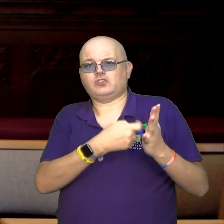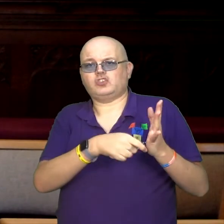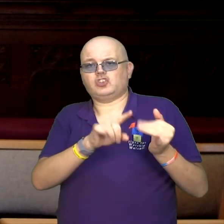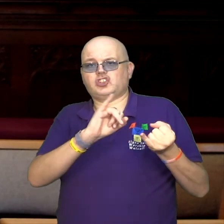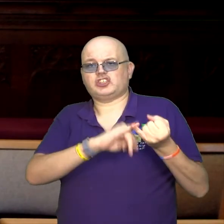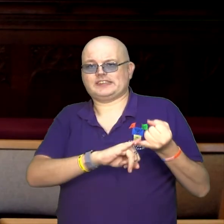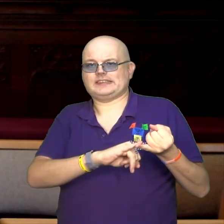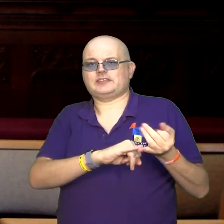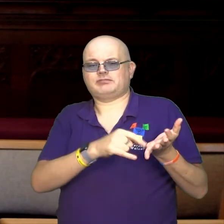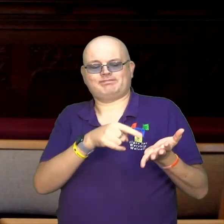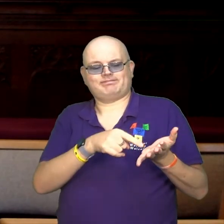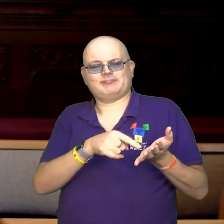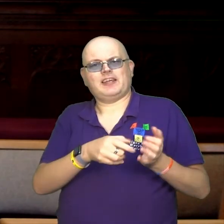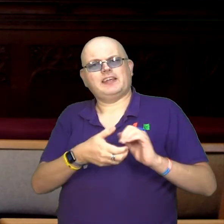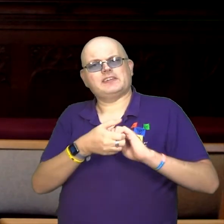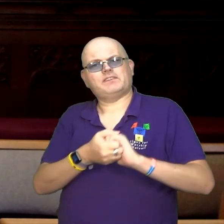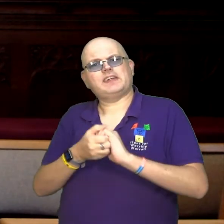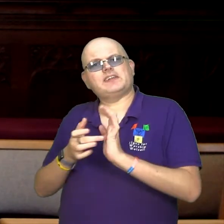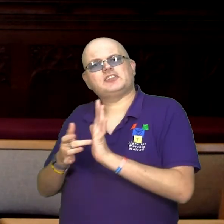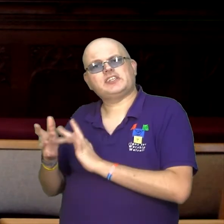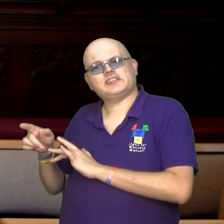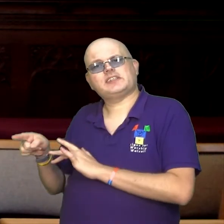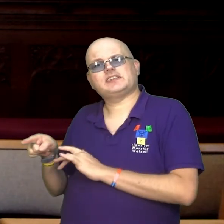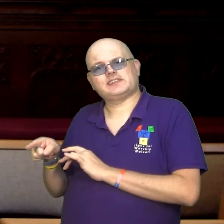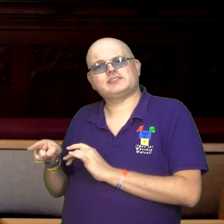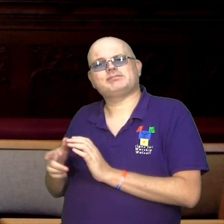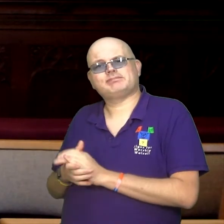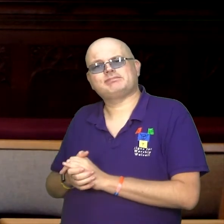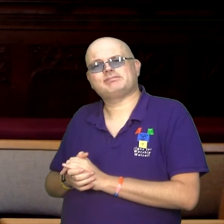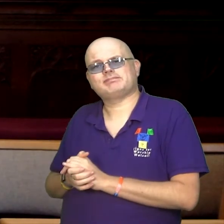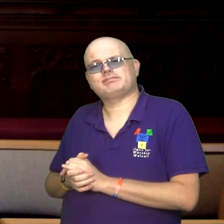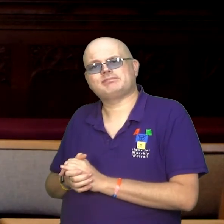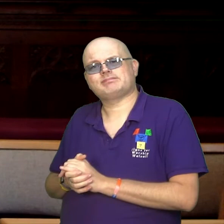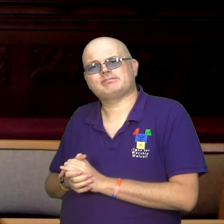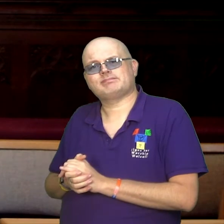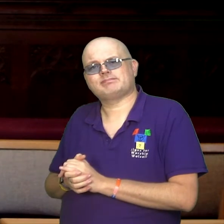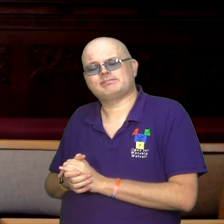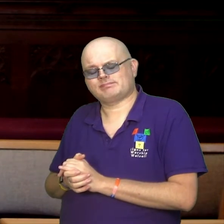Lazarus, a friend of Jesus's.